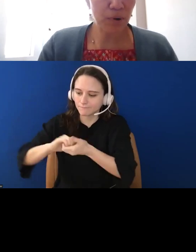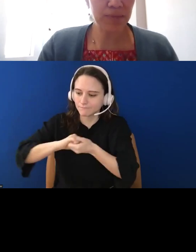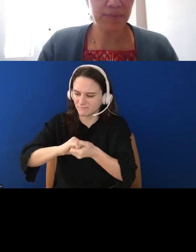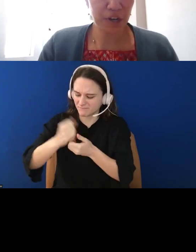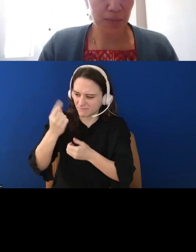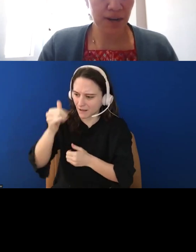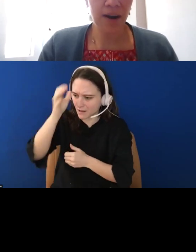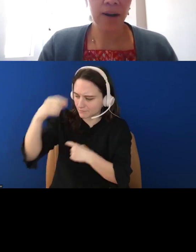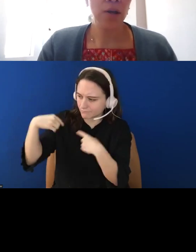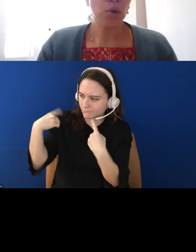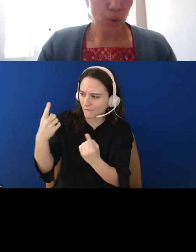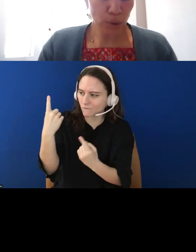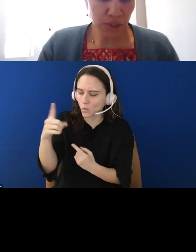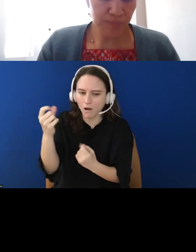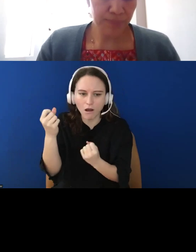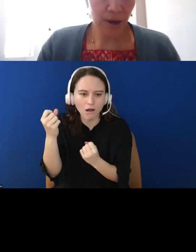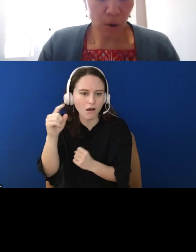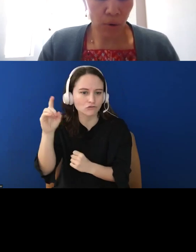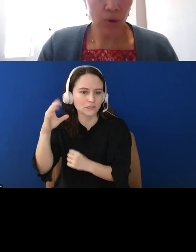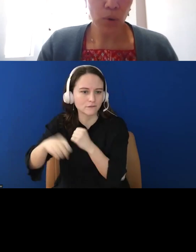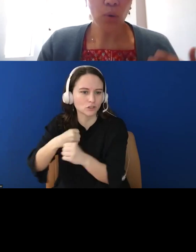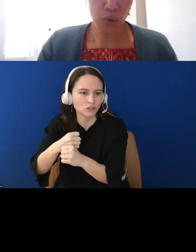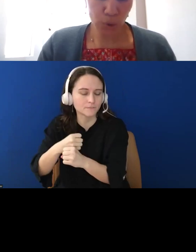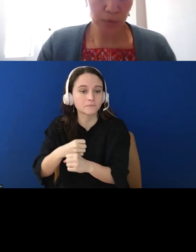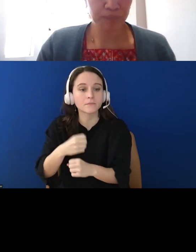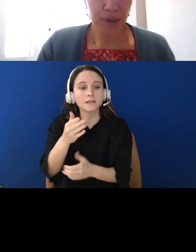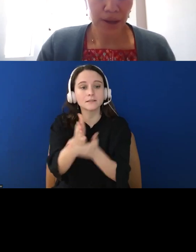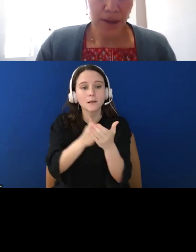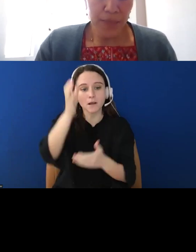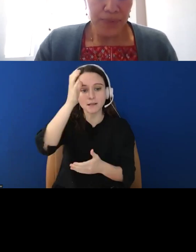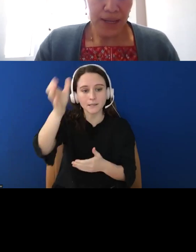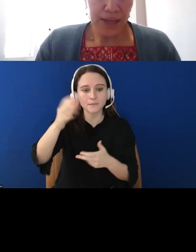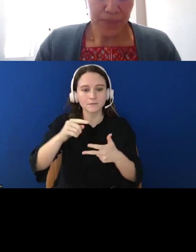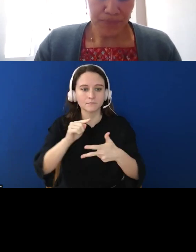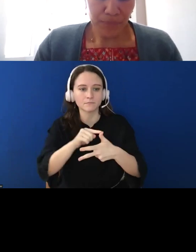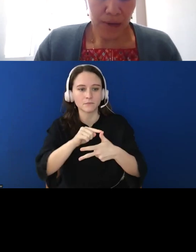Some important terms are uch or uchuj.